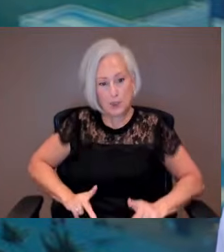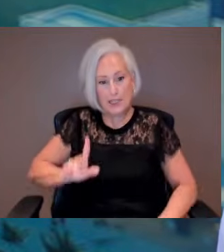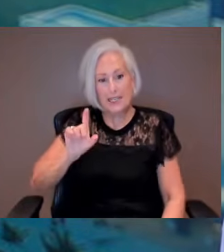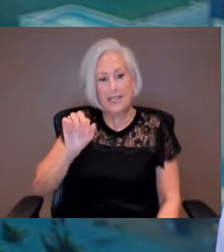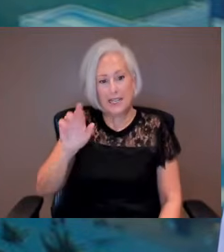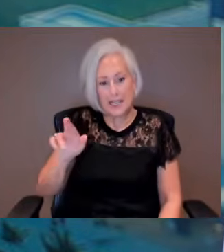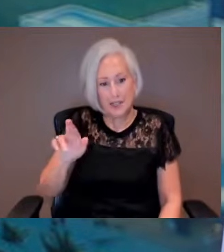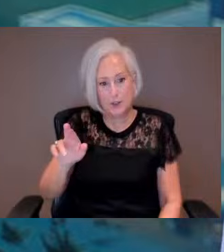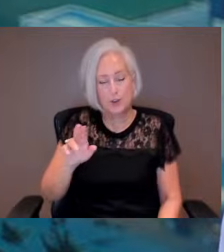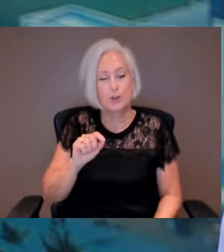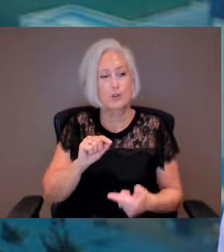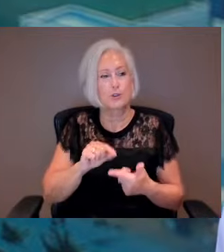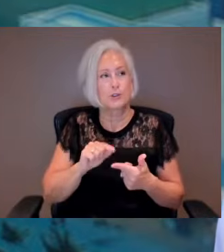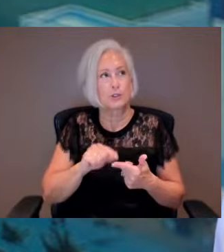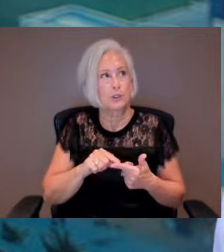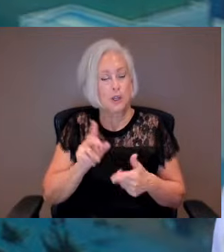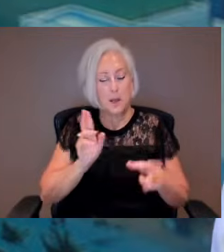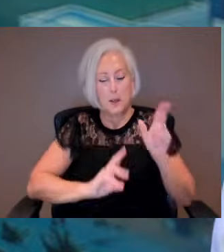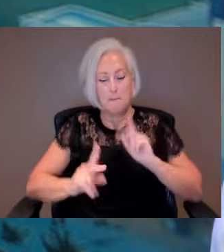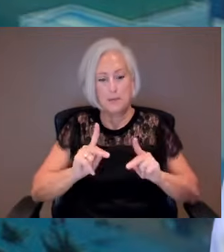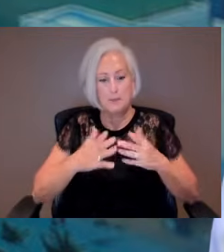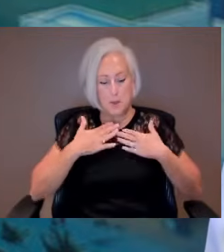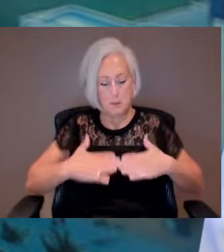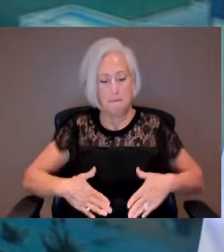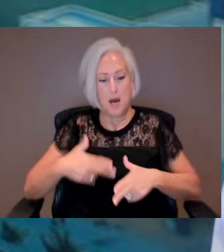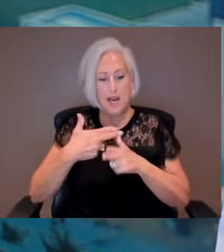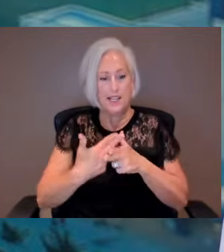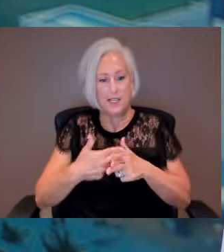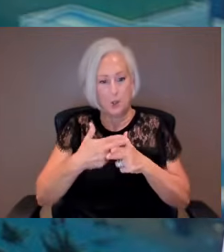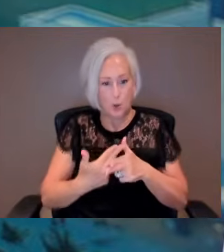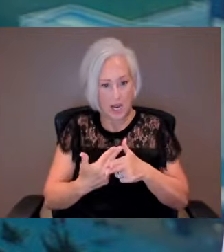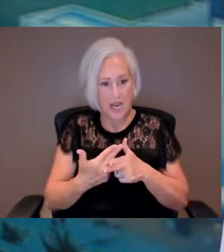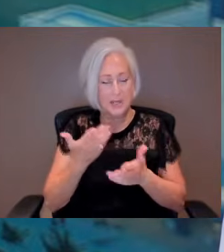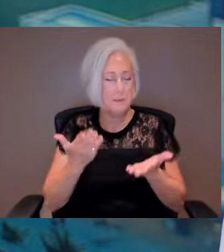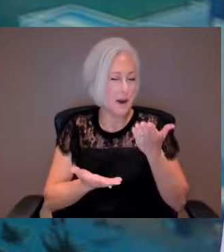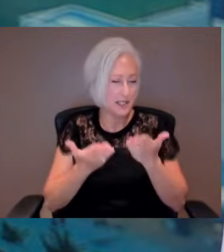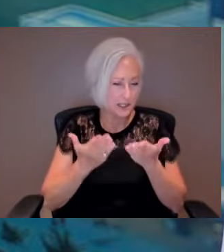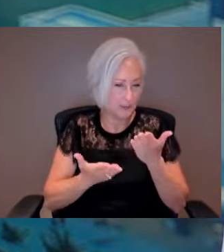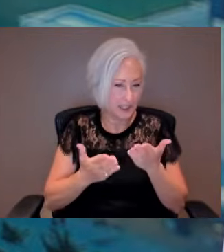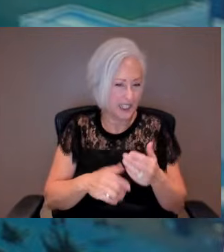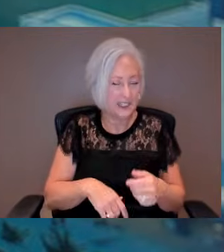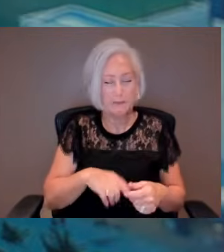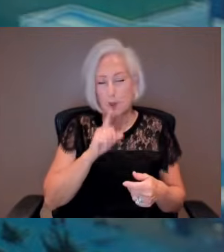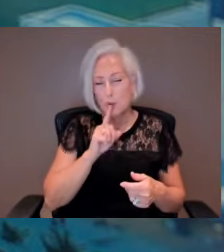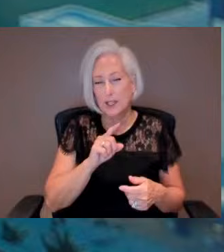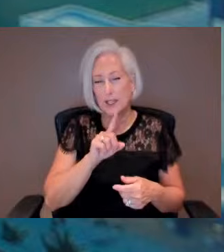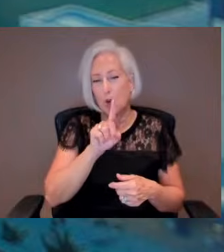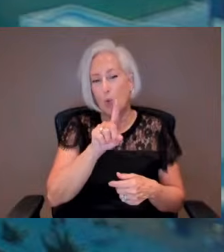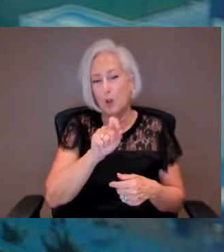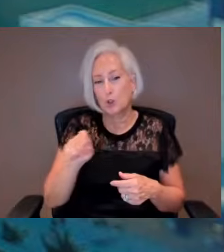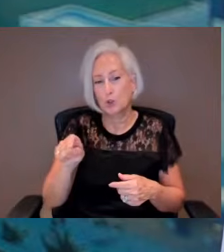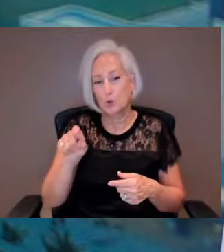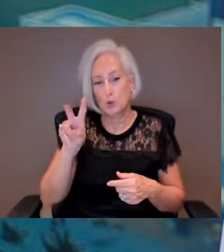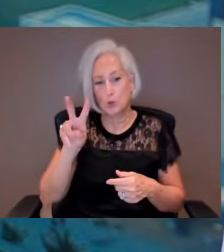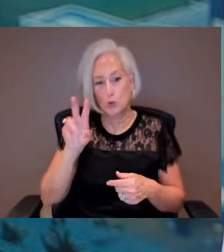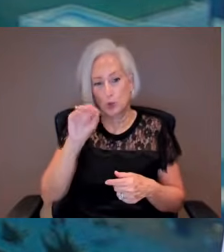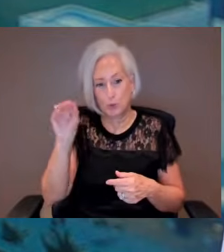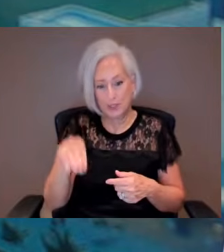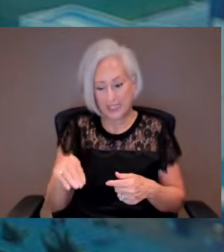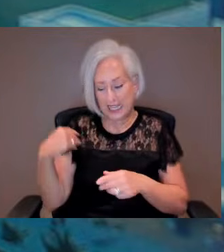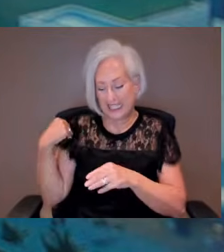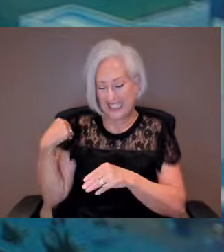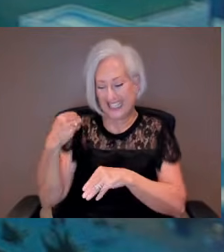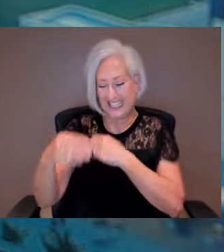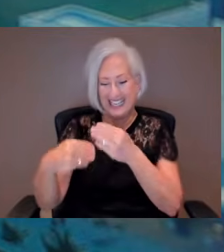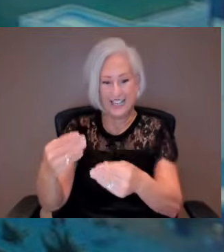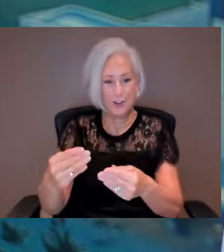about people's body weight being associated with the risk. Only about 1% to 2% of kidney cancers overall are inherited. So most of the time